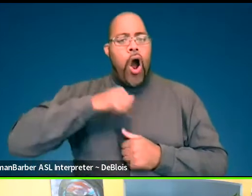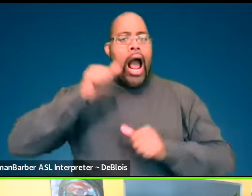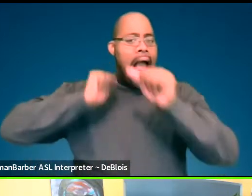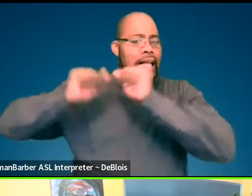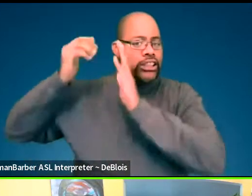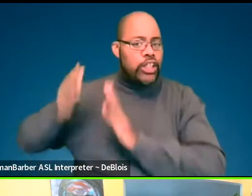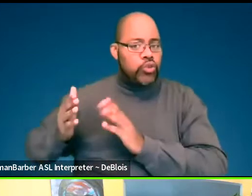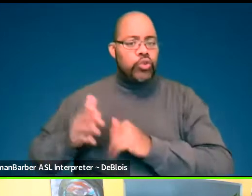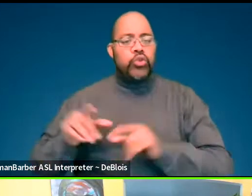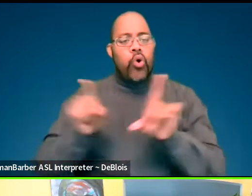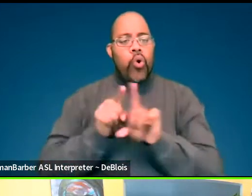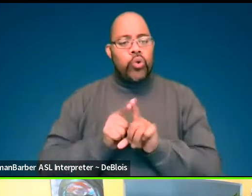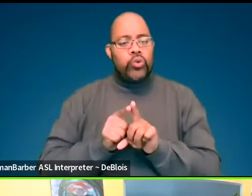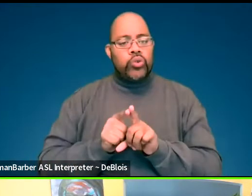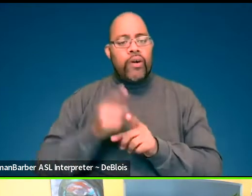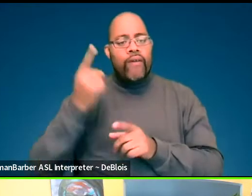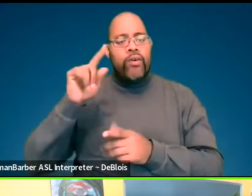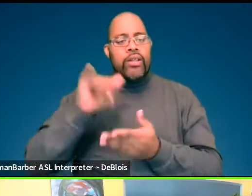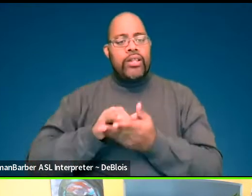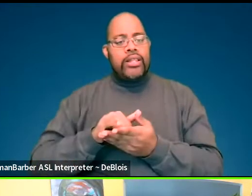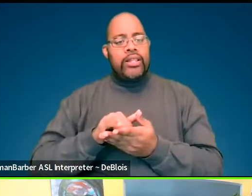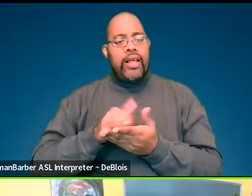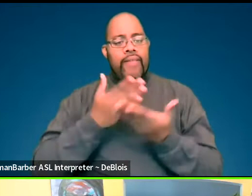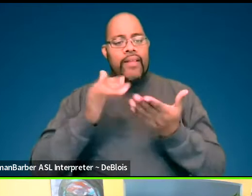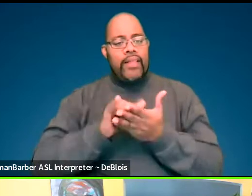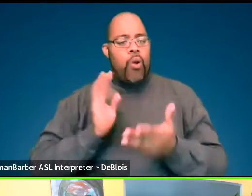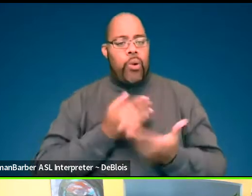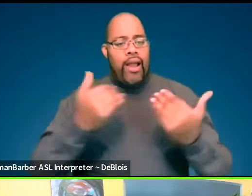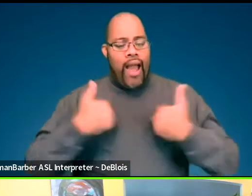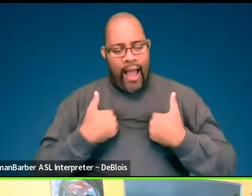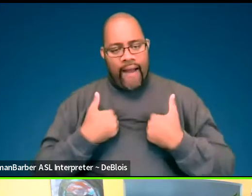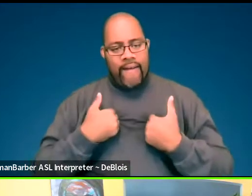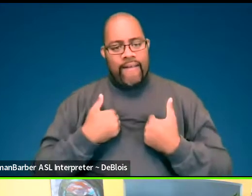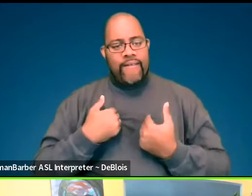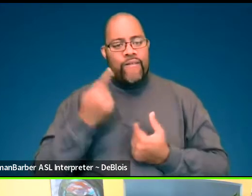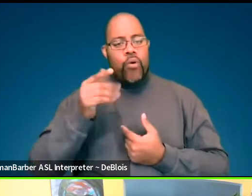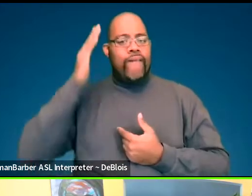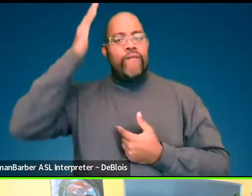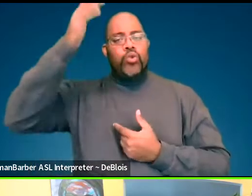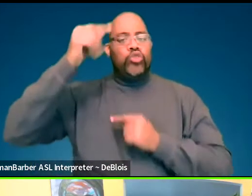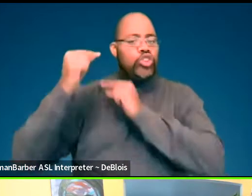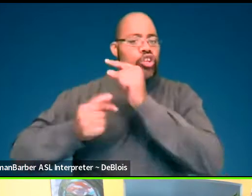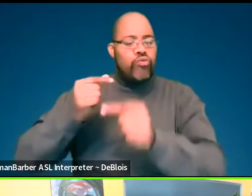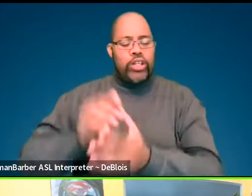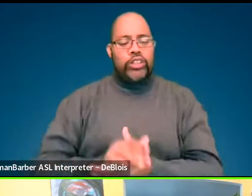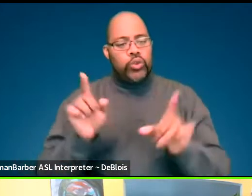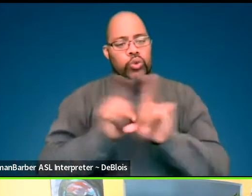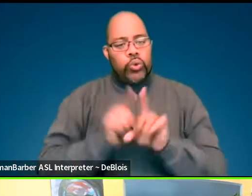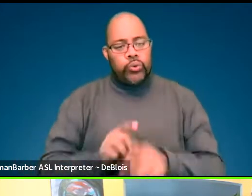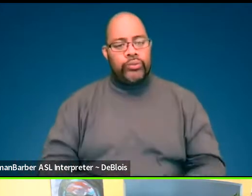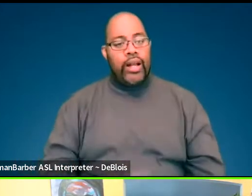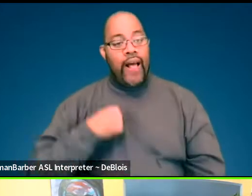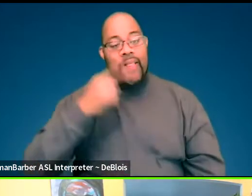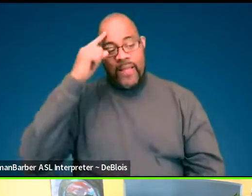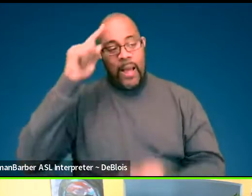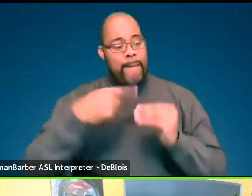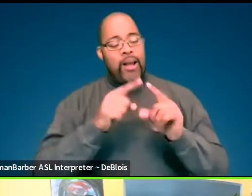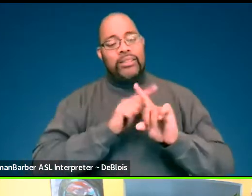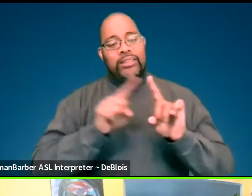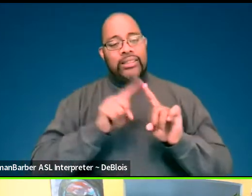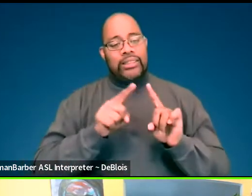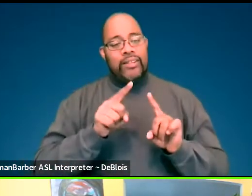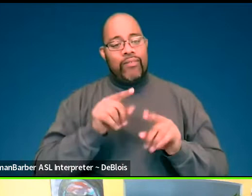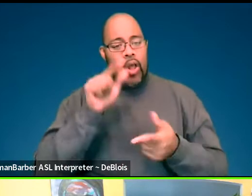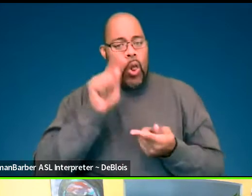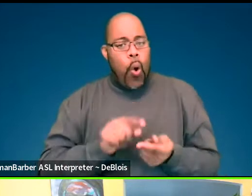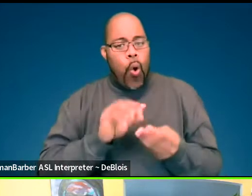ancestors, as well as for like the prospects that we have for future generations as well. Like I think about the very low